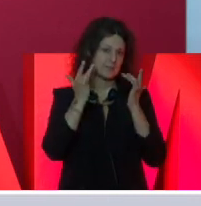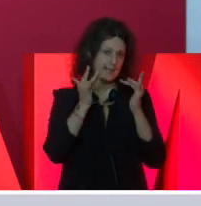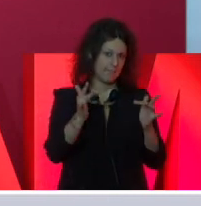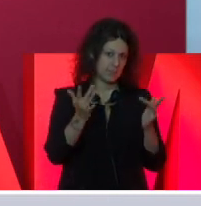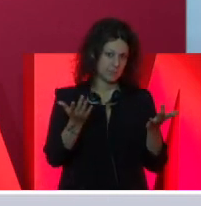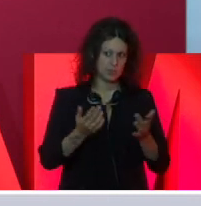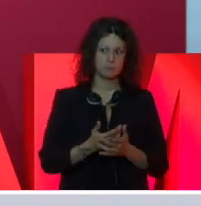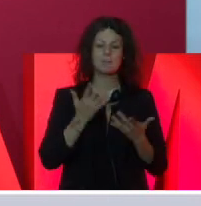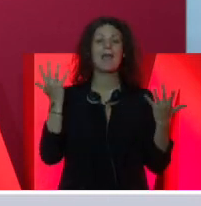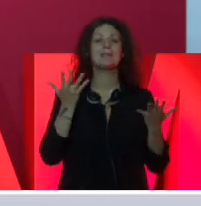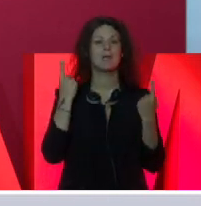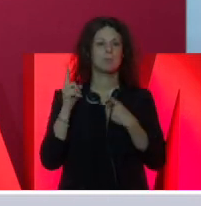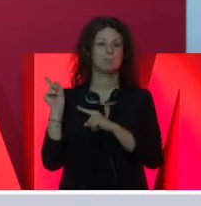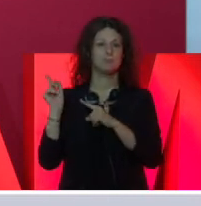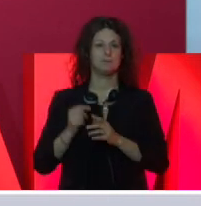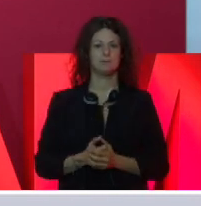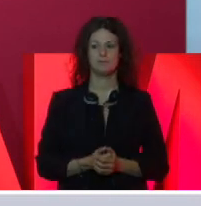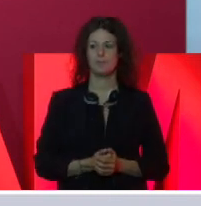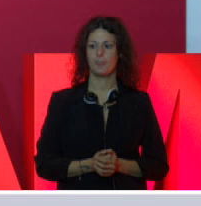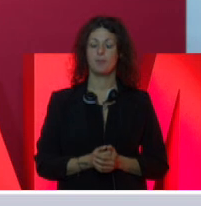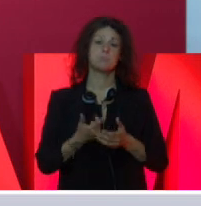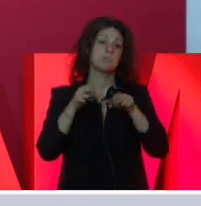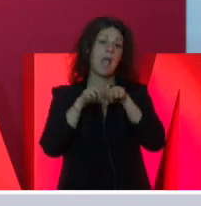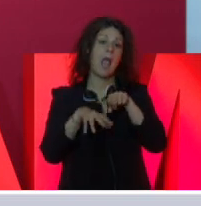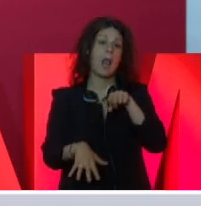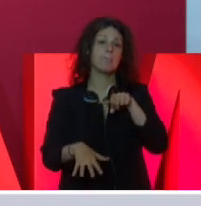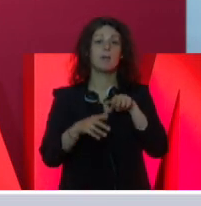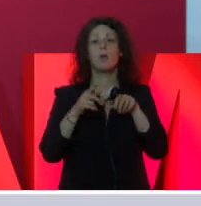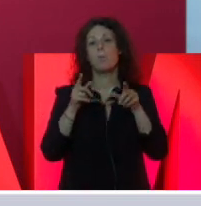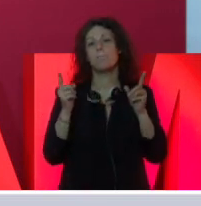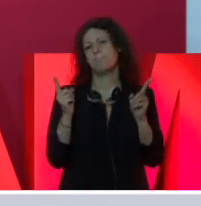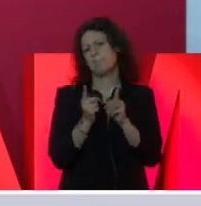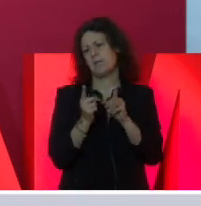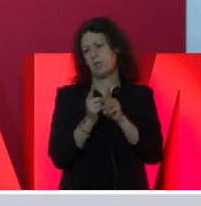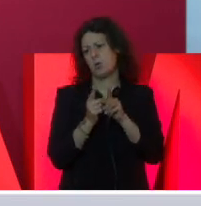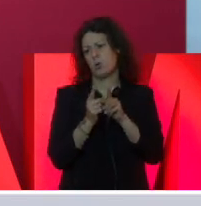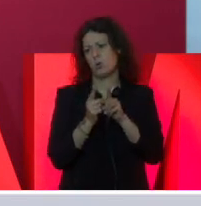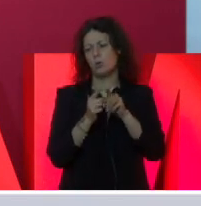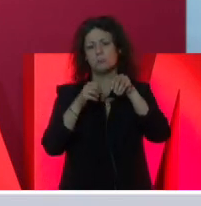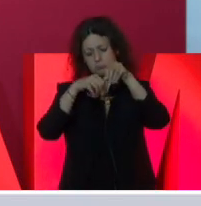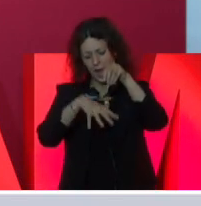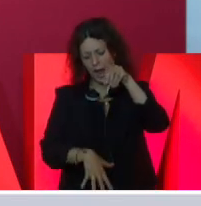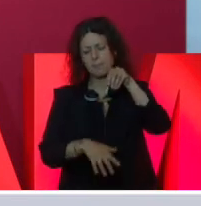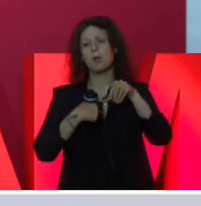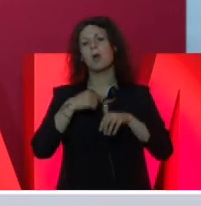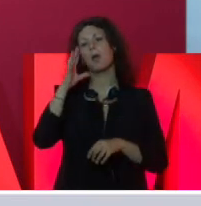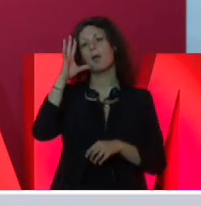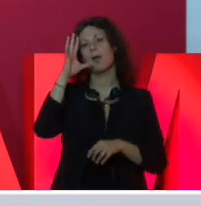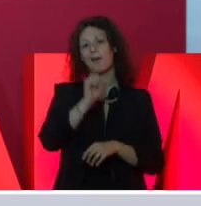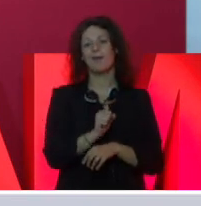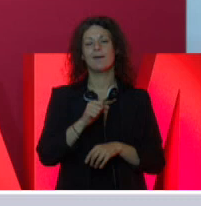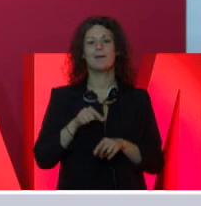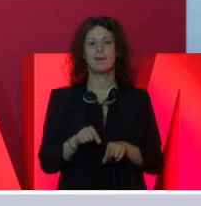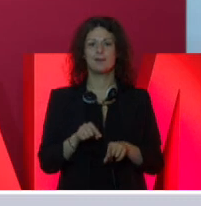model that is easy to interpret. This is a small decision-making tree that allows you to understand why a